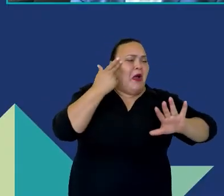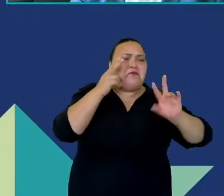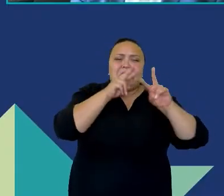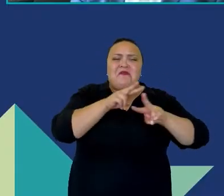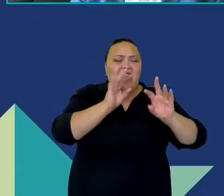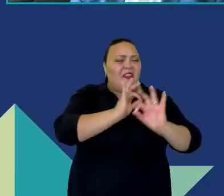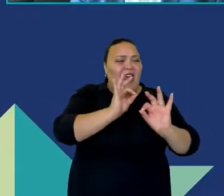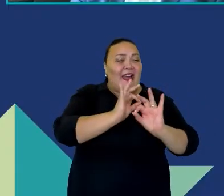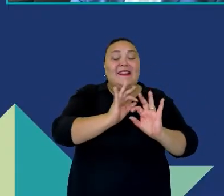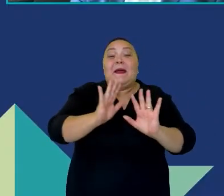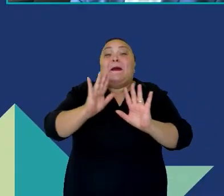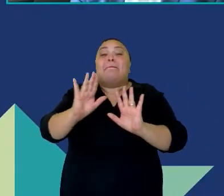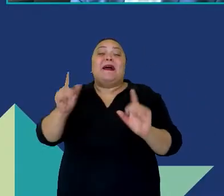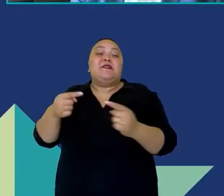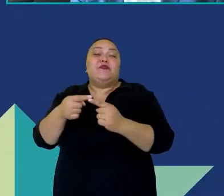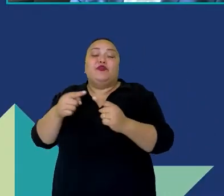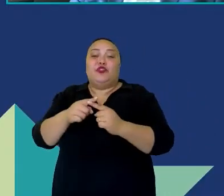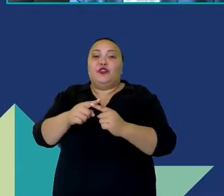maybe where my